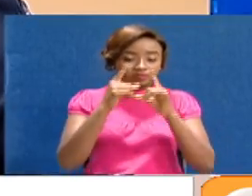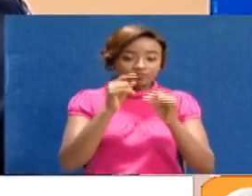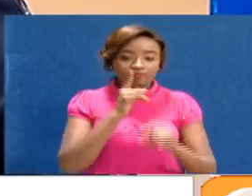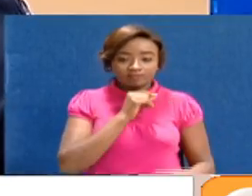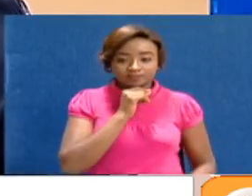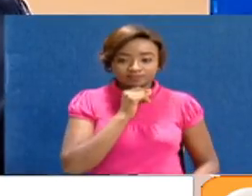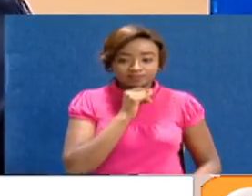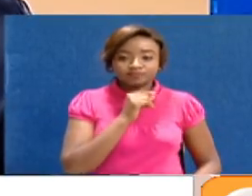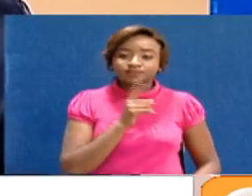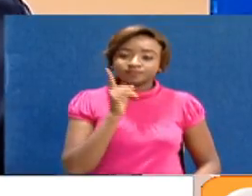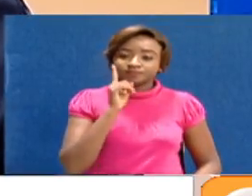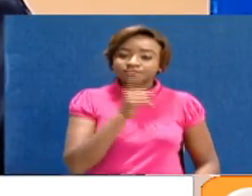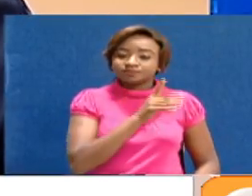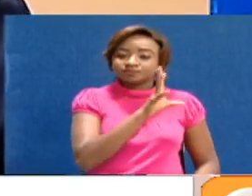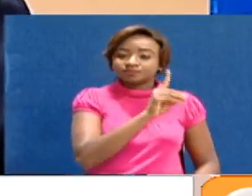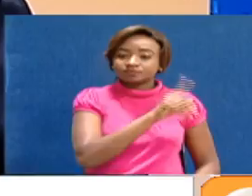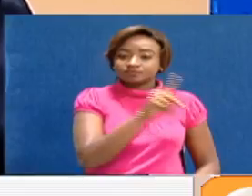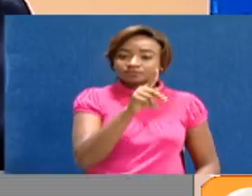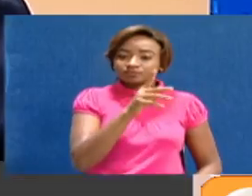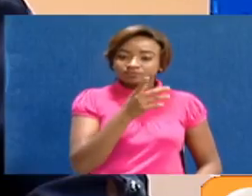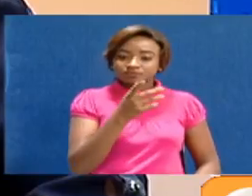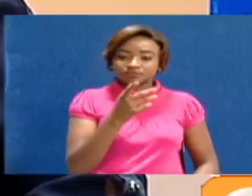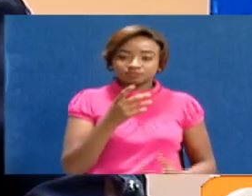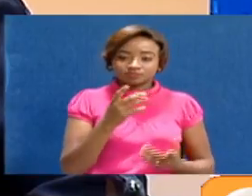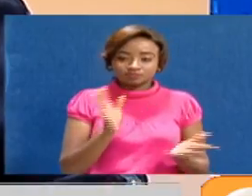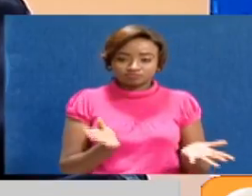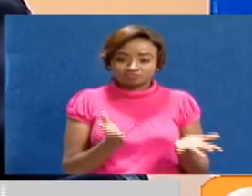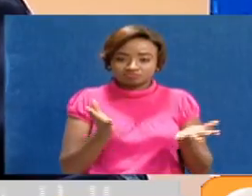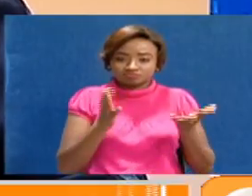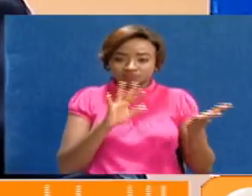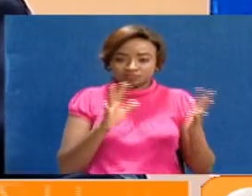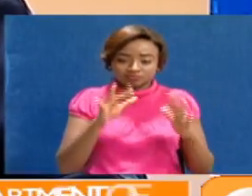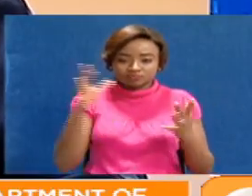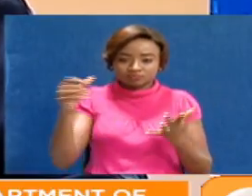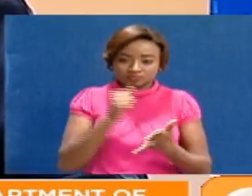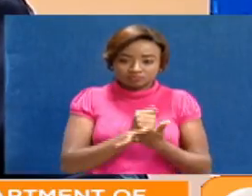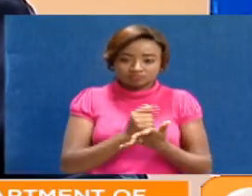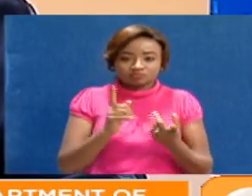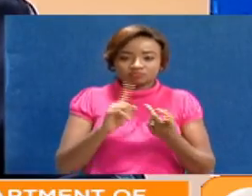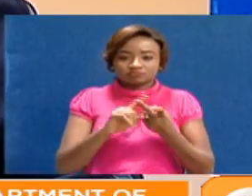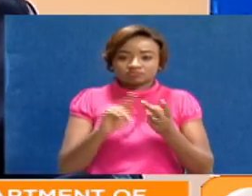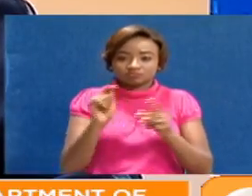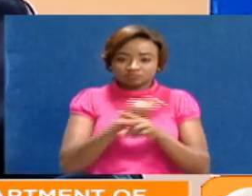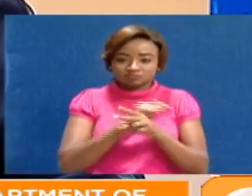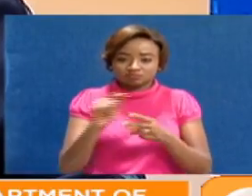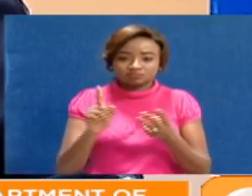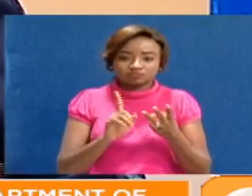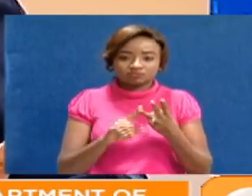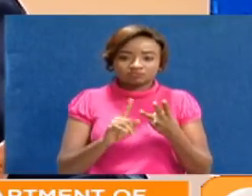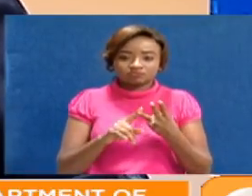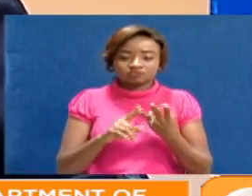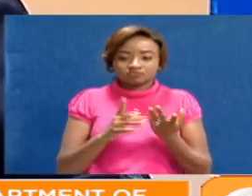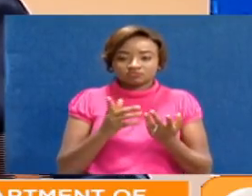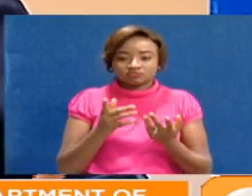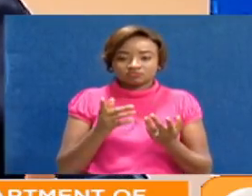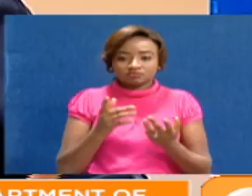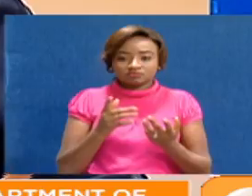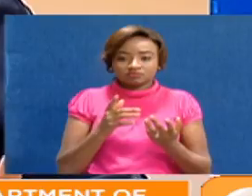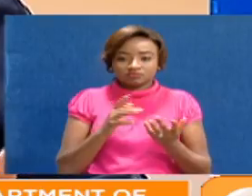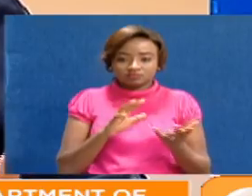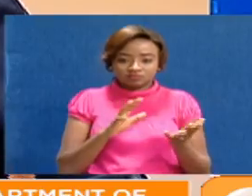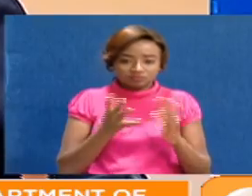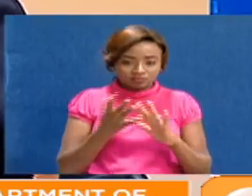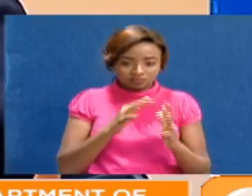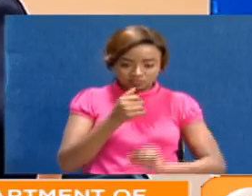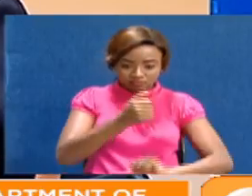doing so much. We are building capacity, that is hiring, training, and facilitating in terms